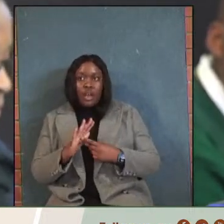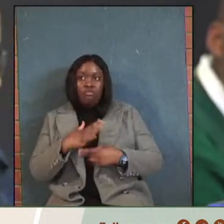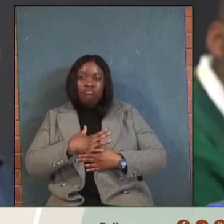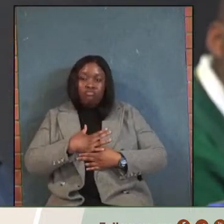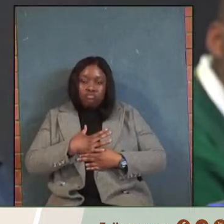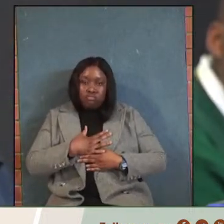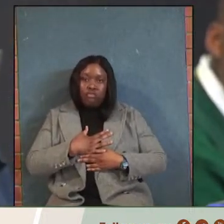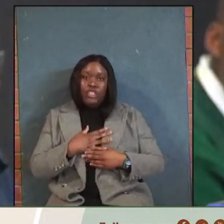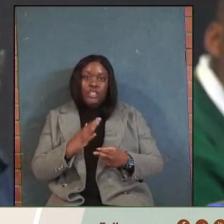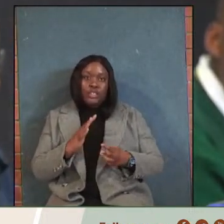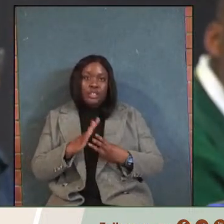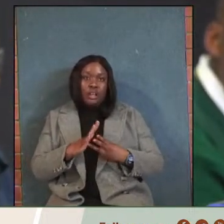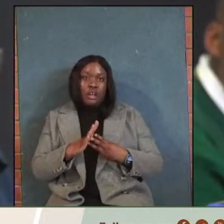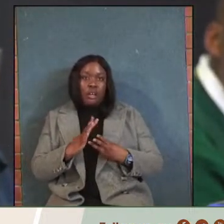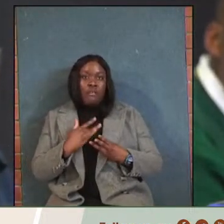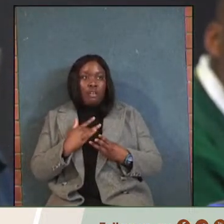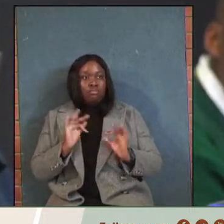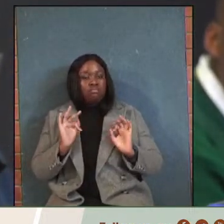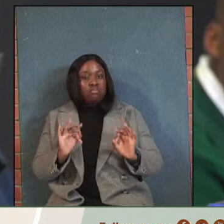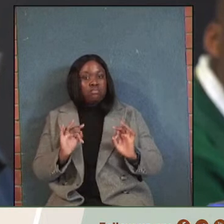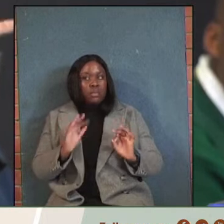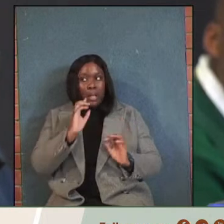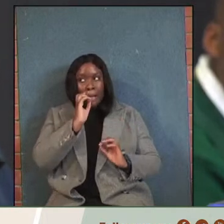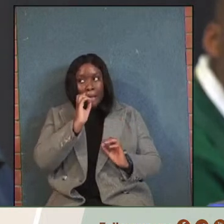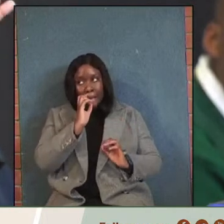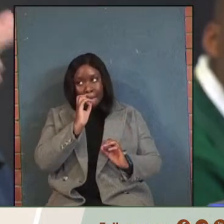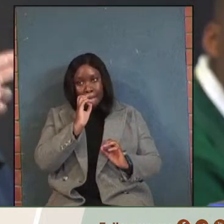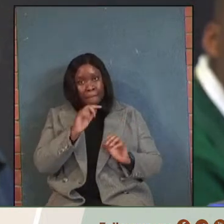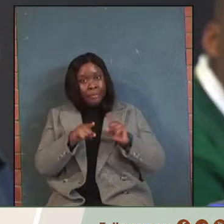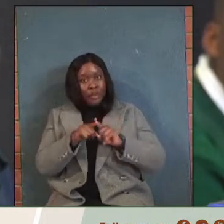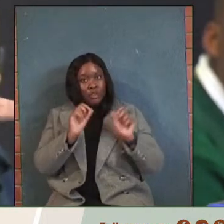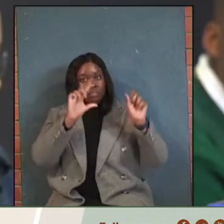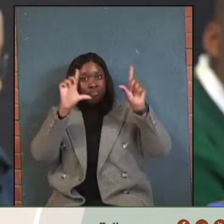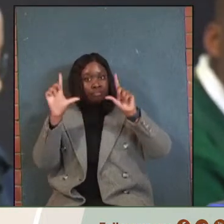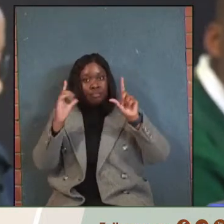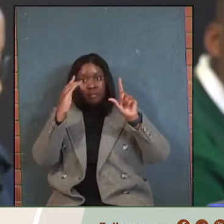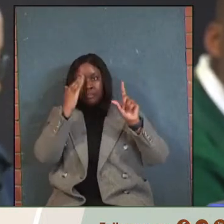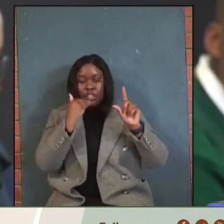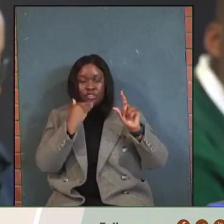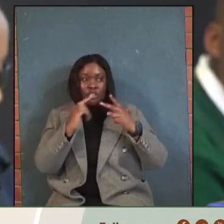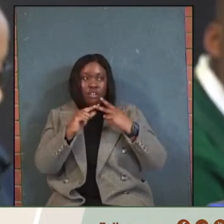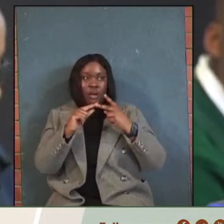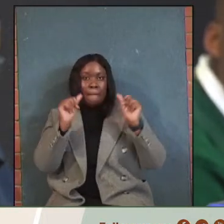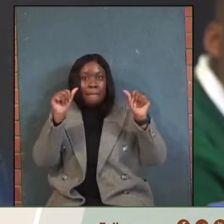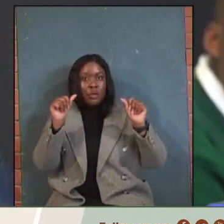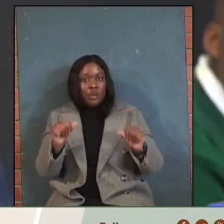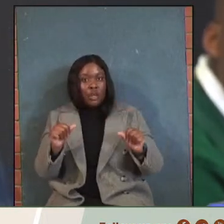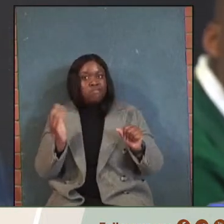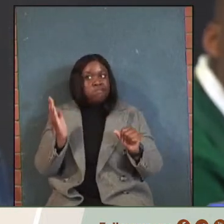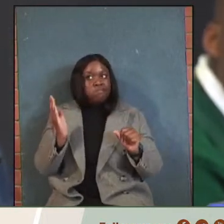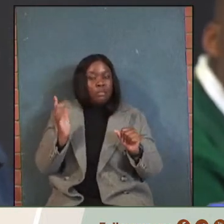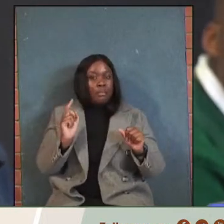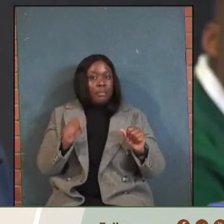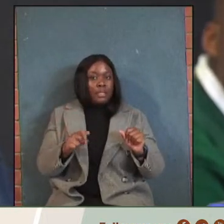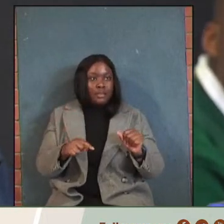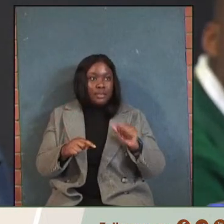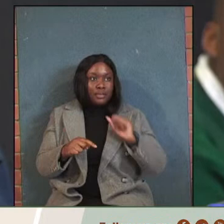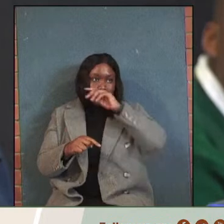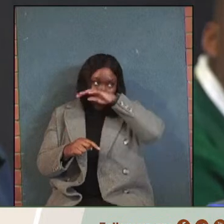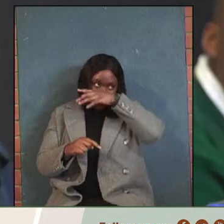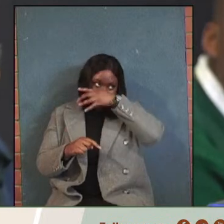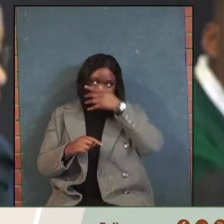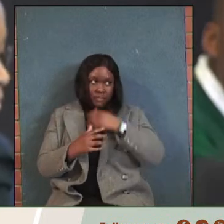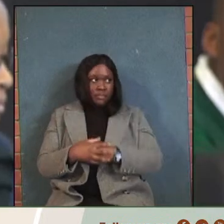triggers. It should include visuals, by that I mean pictures and posters, audios and objects so as to make the center accommodating